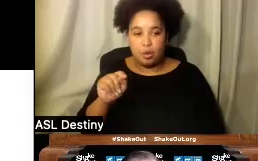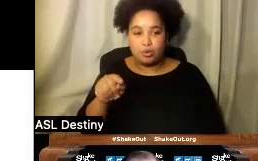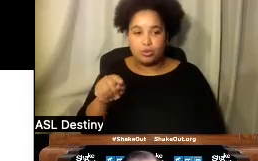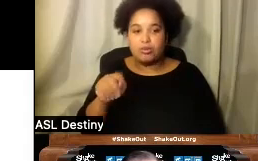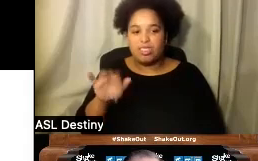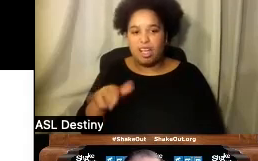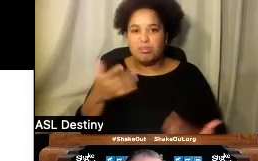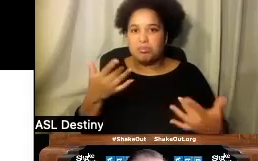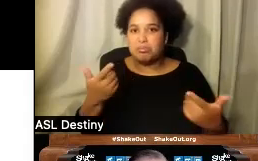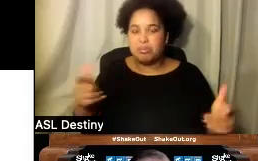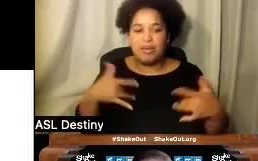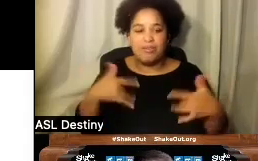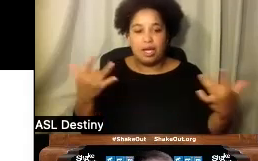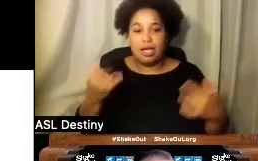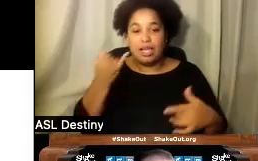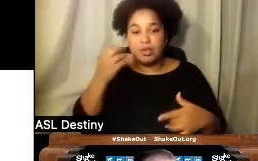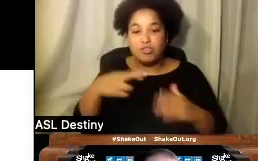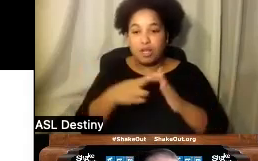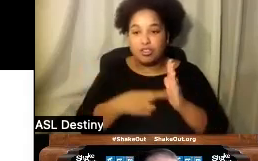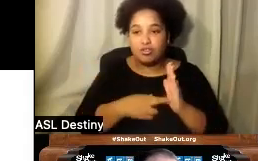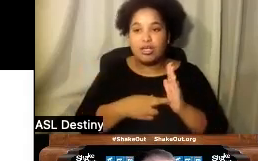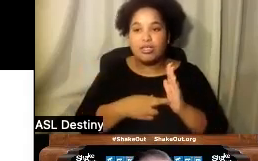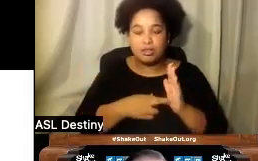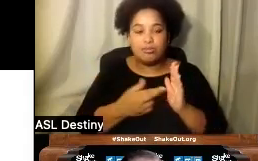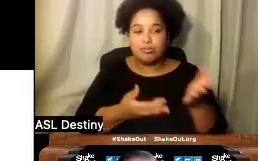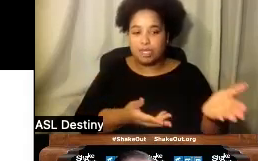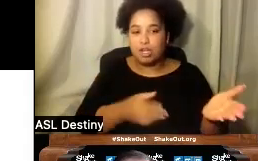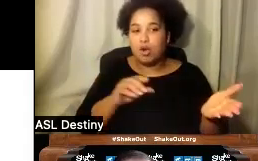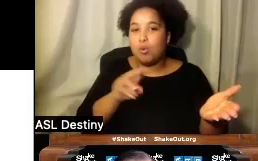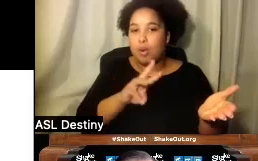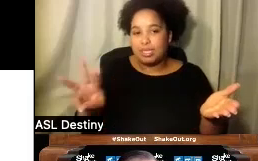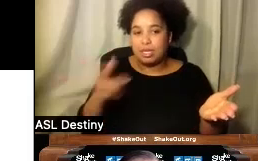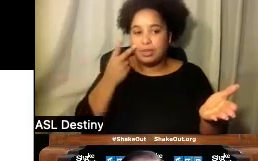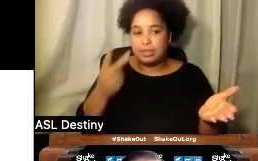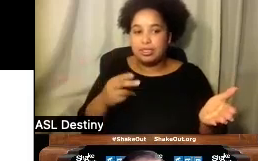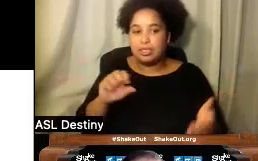and you can either renew your past registration or create a brand new one.